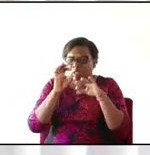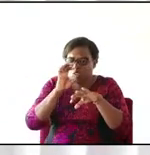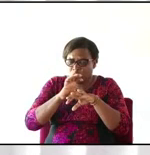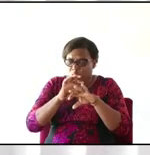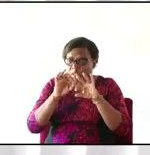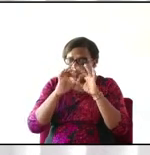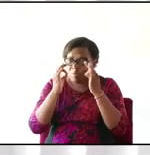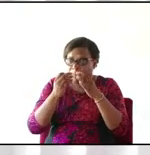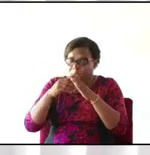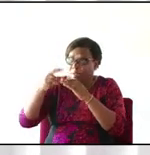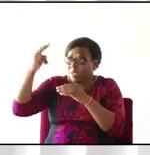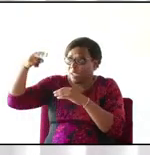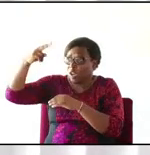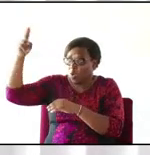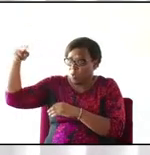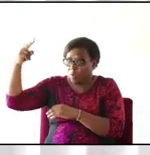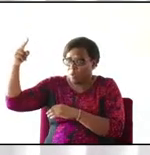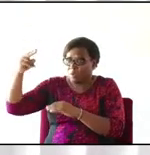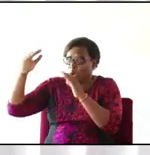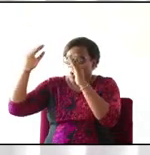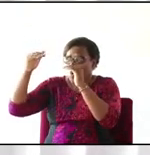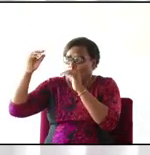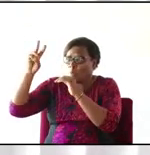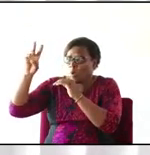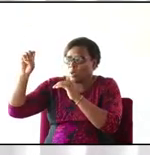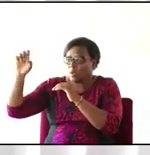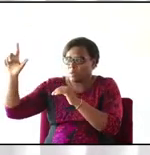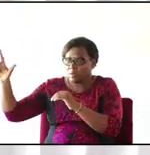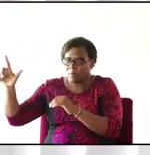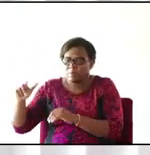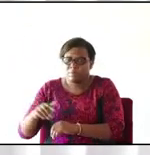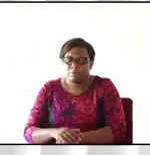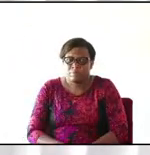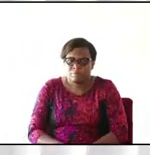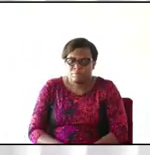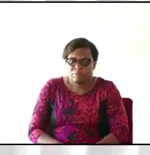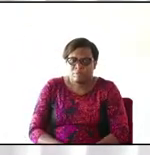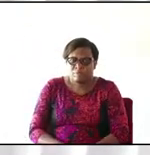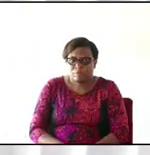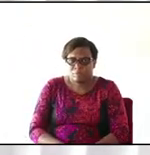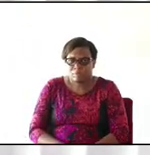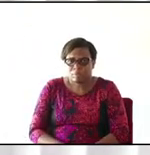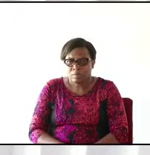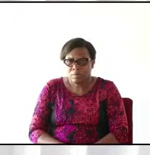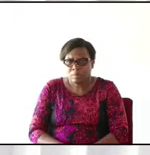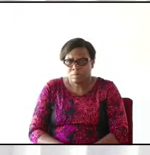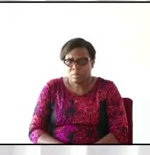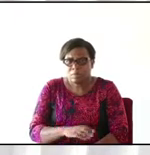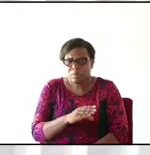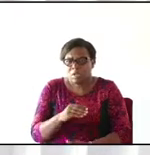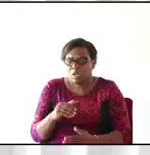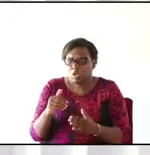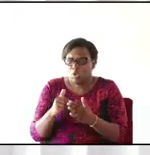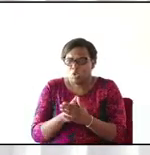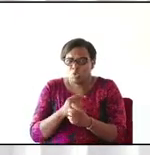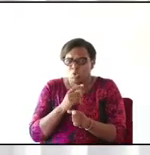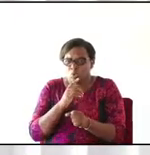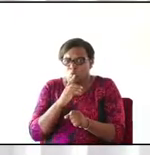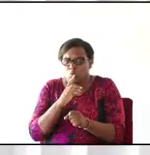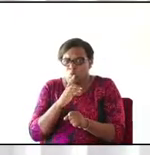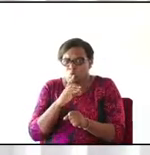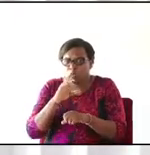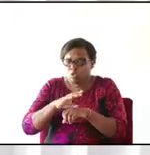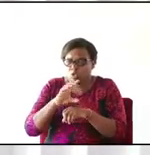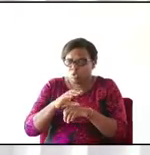in Hanover, Hopewell Lighthouse, and our newly established Covenant Missionary Church in